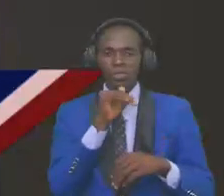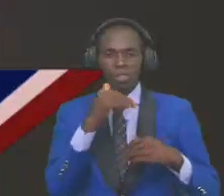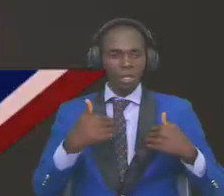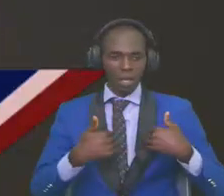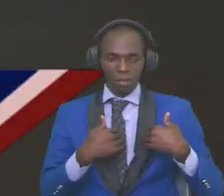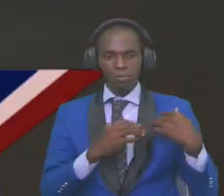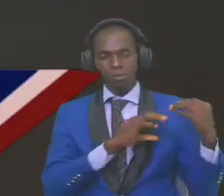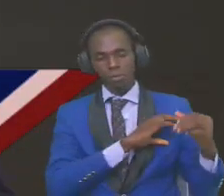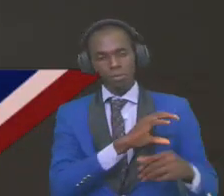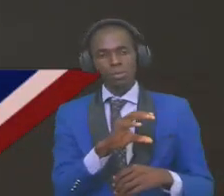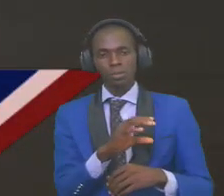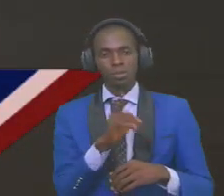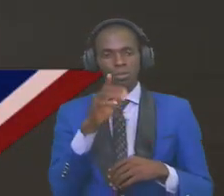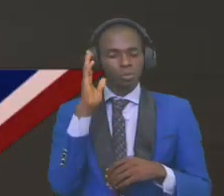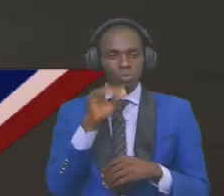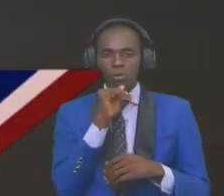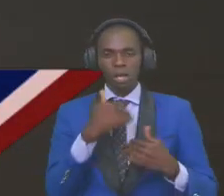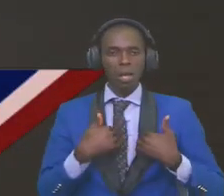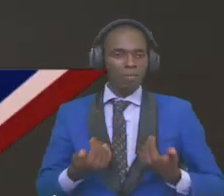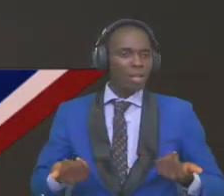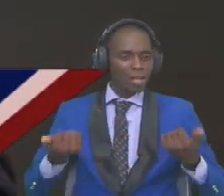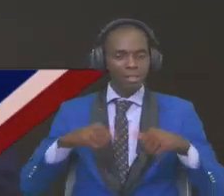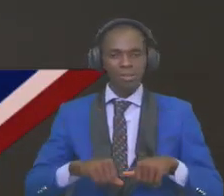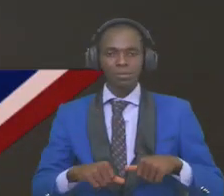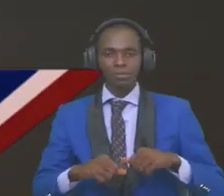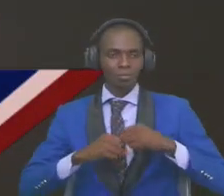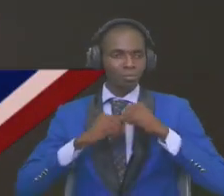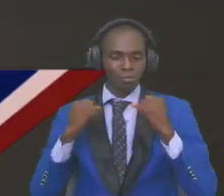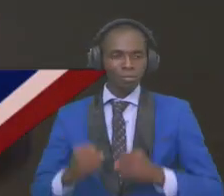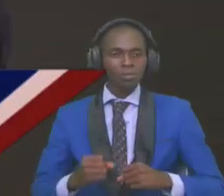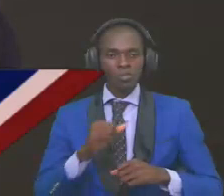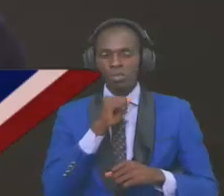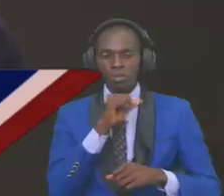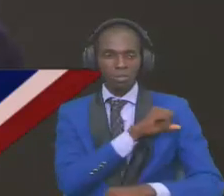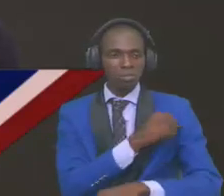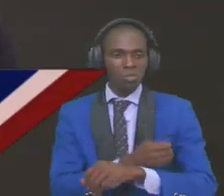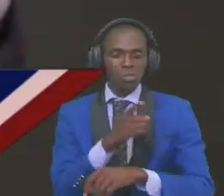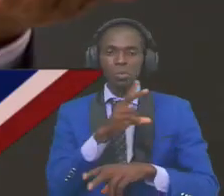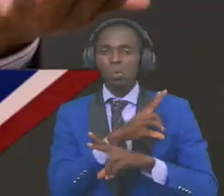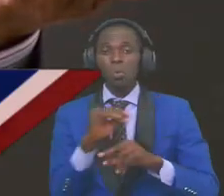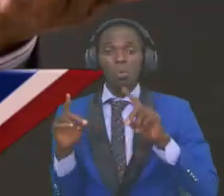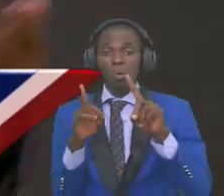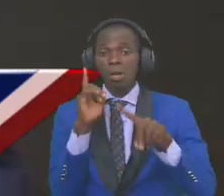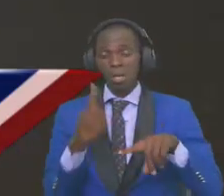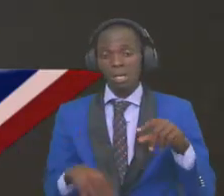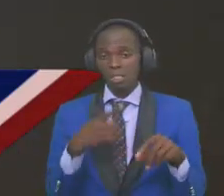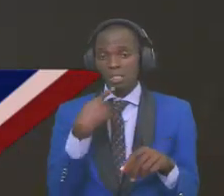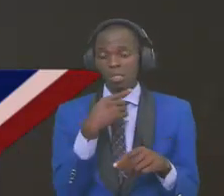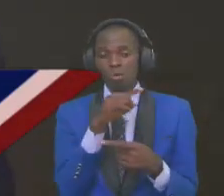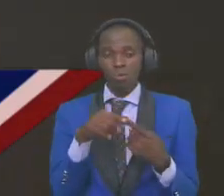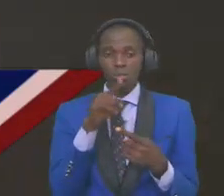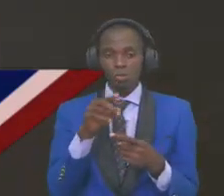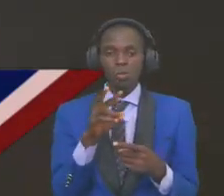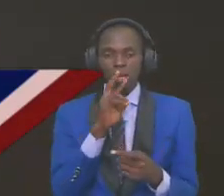fortitude, you'll not have any backbone, you'll not have any conviction. Nobody can tell where you stand.